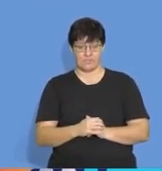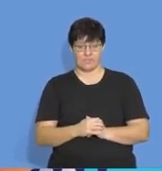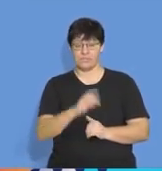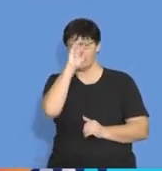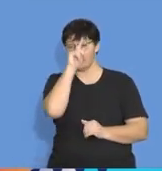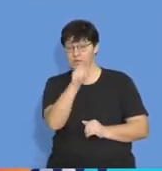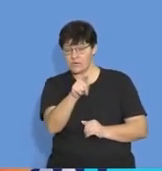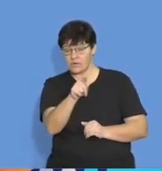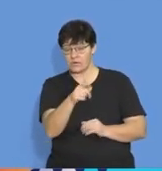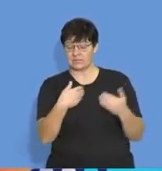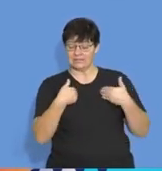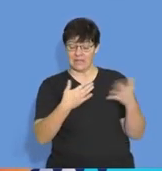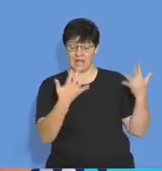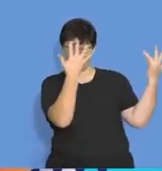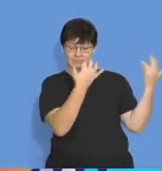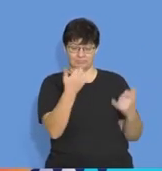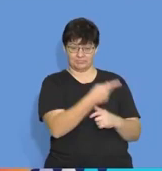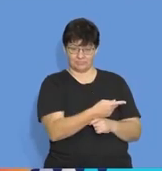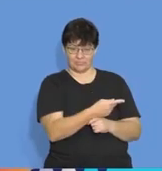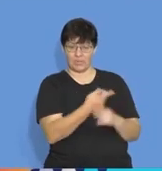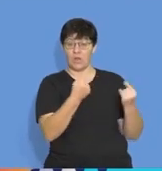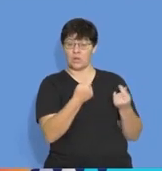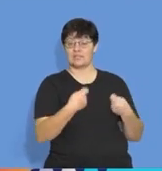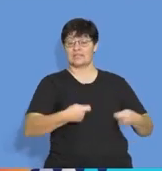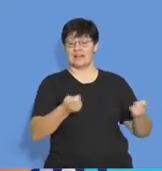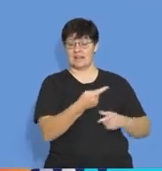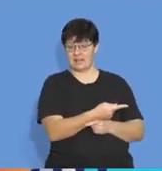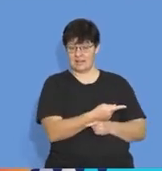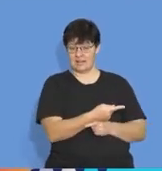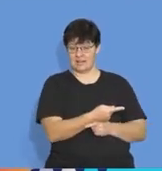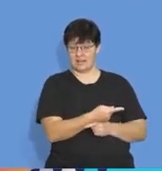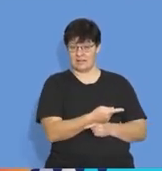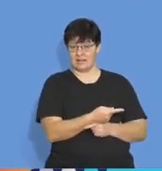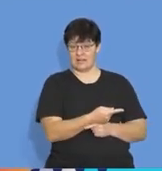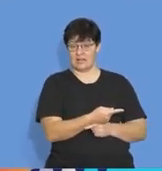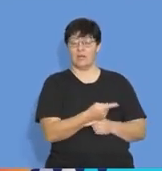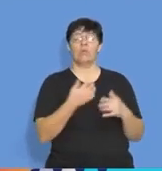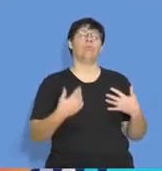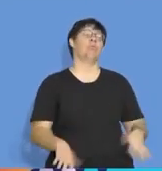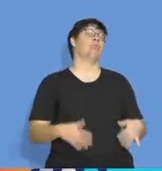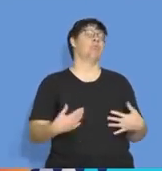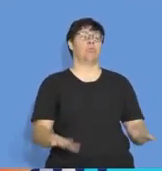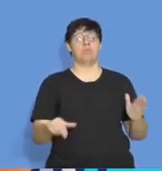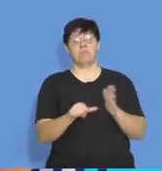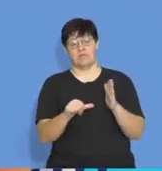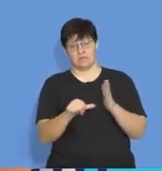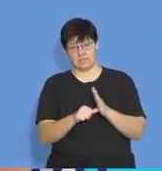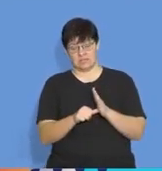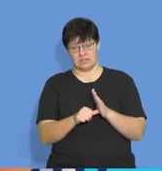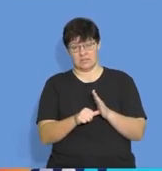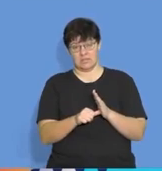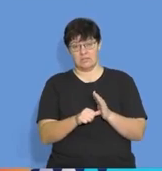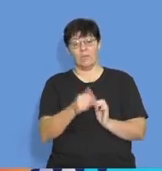that initial calculation for cost of sales, it is of utmost importance that you